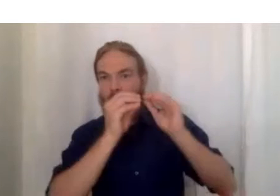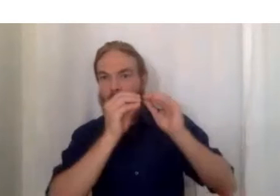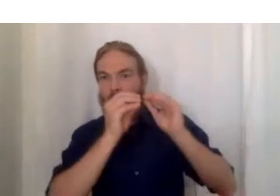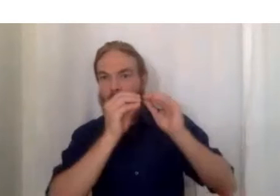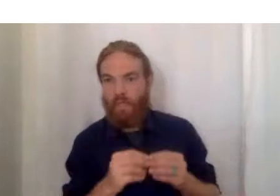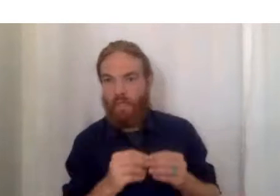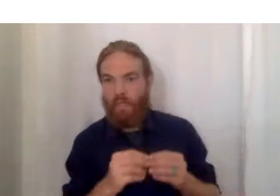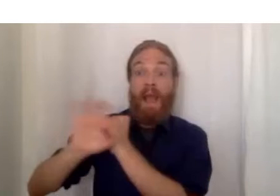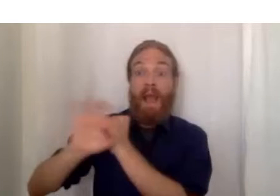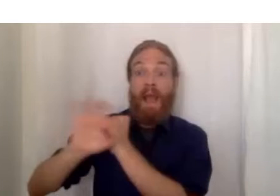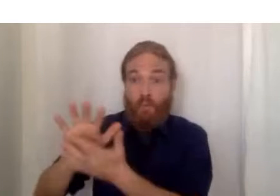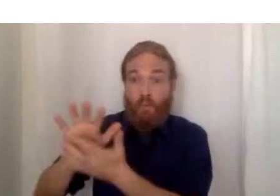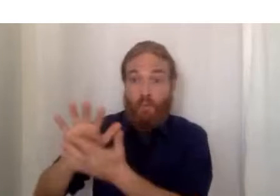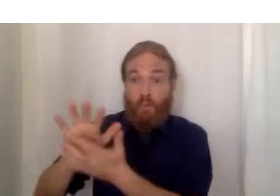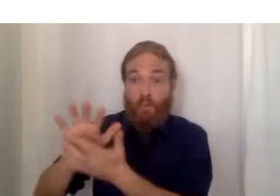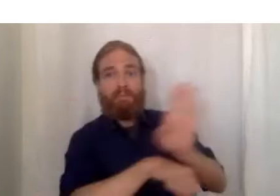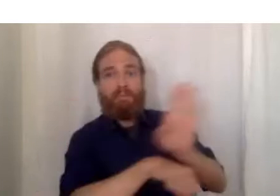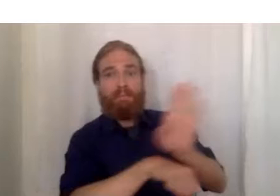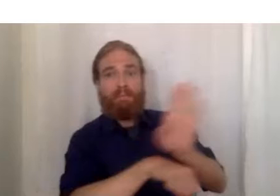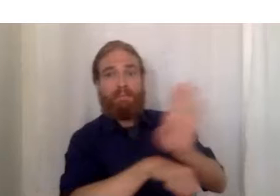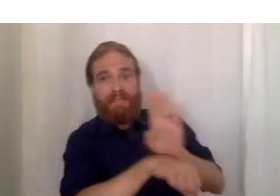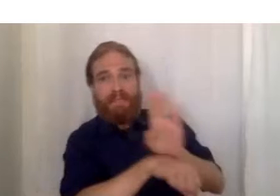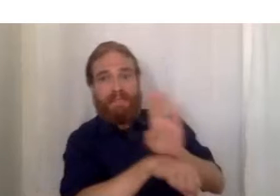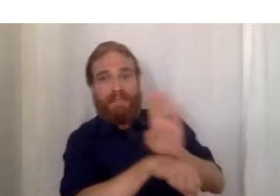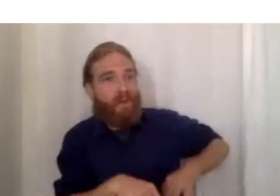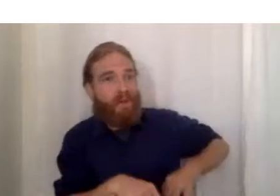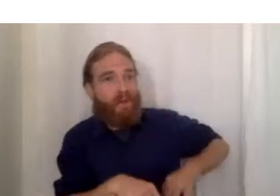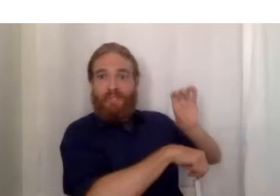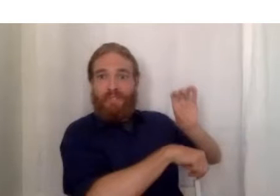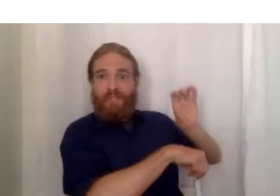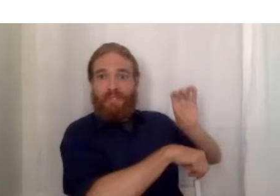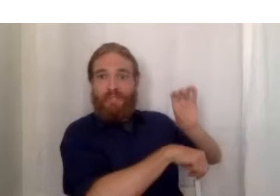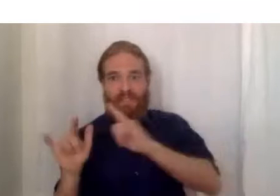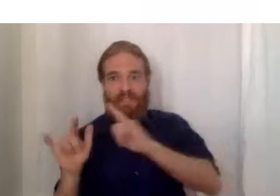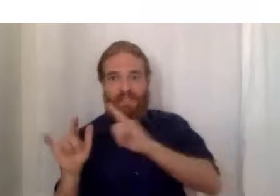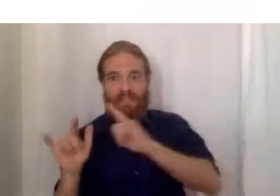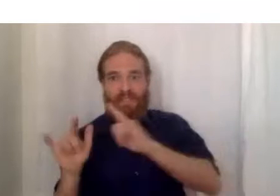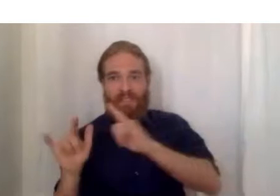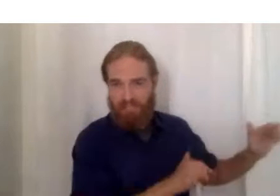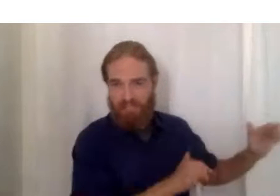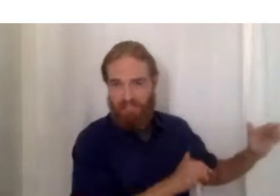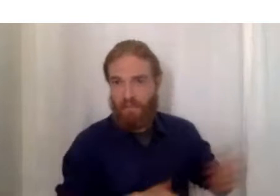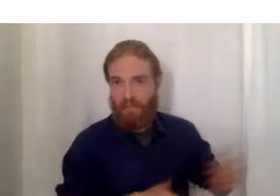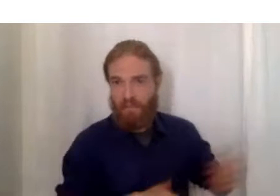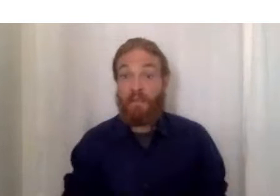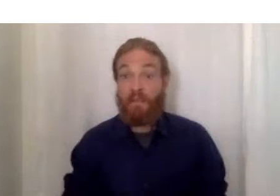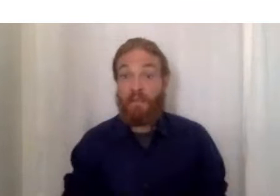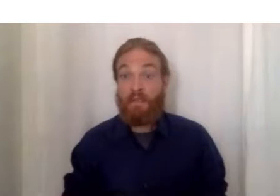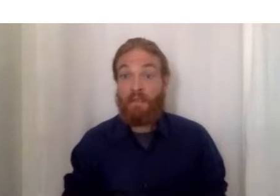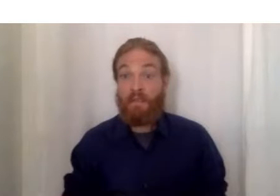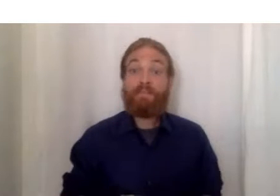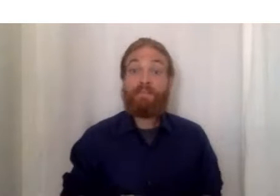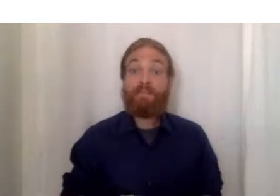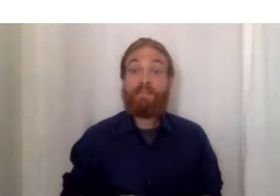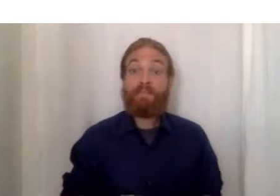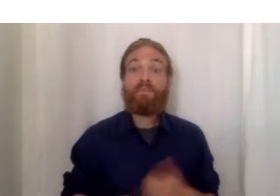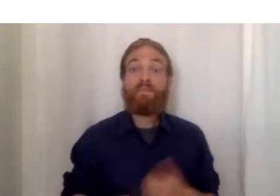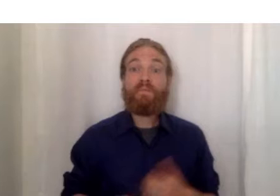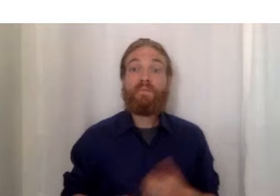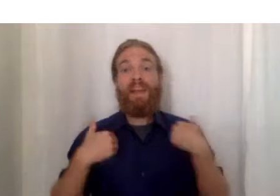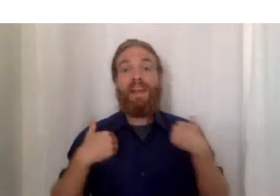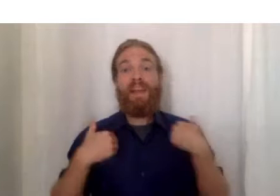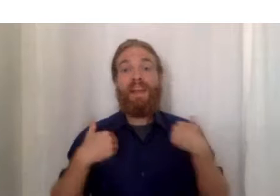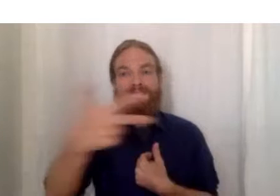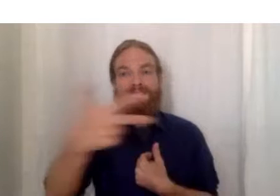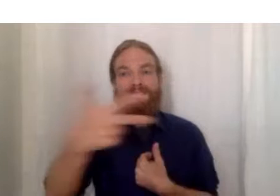and churches, offering mobile vaccination clinics to those organizations. We also are